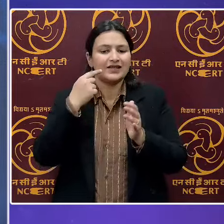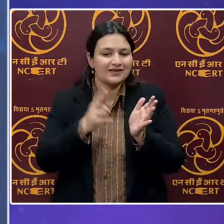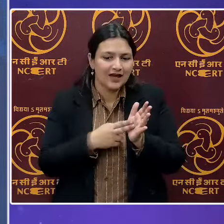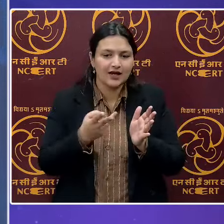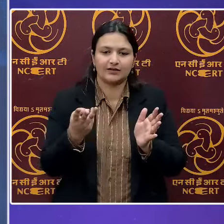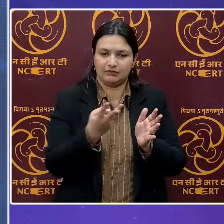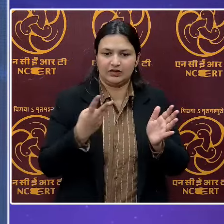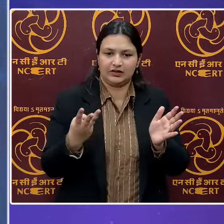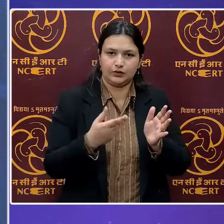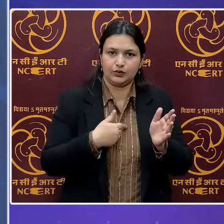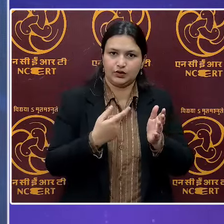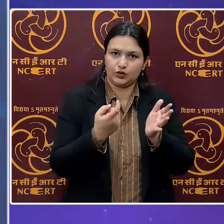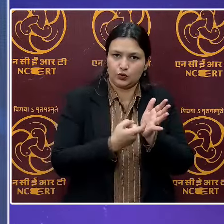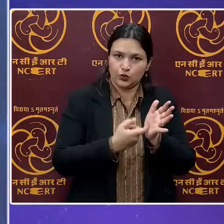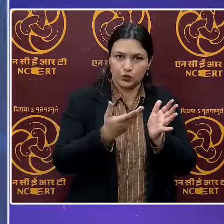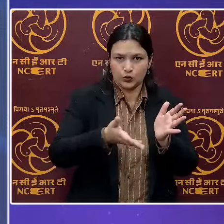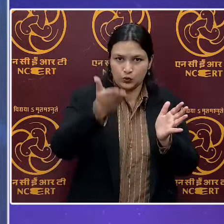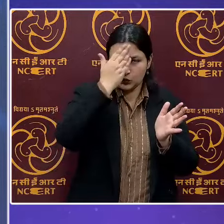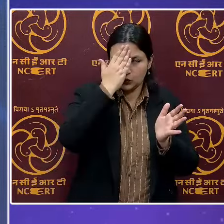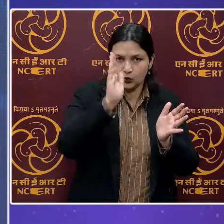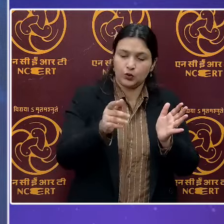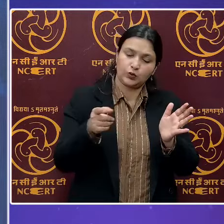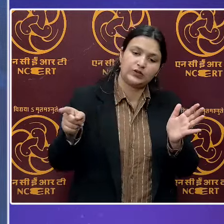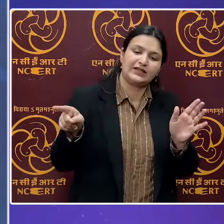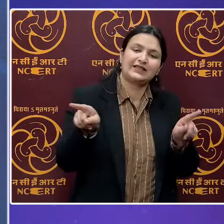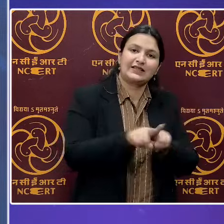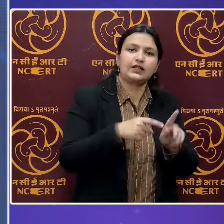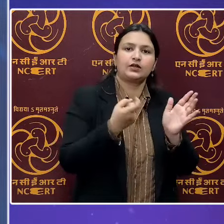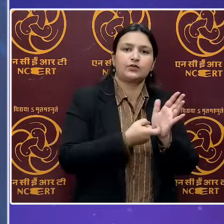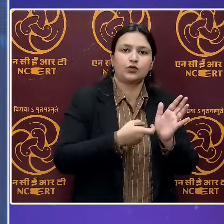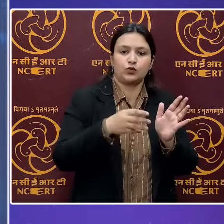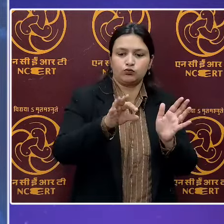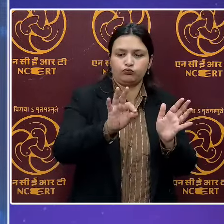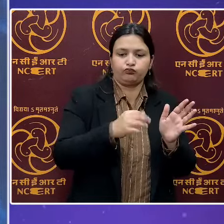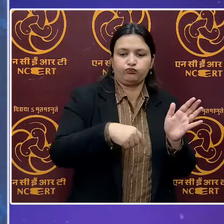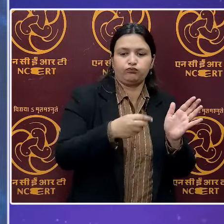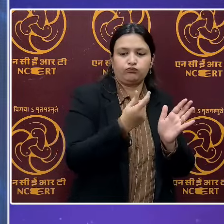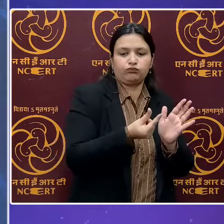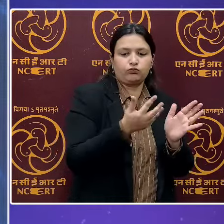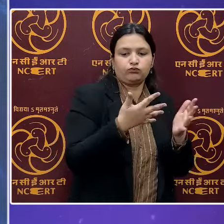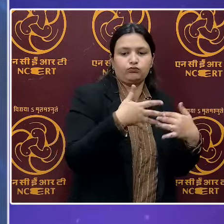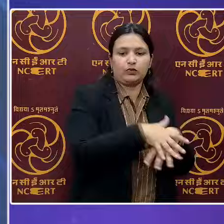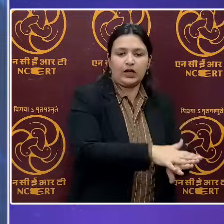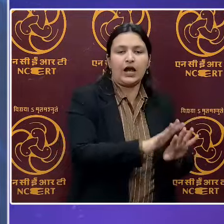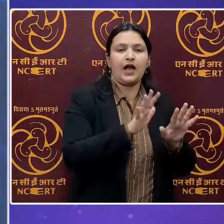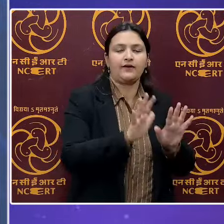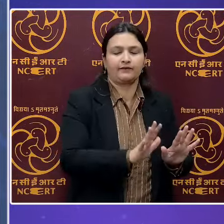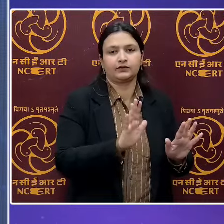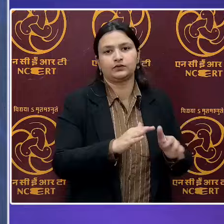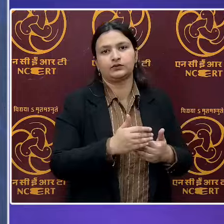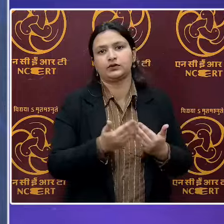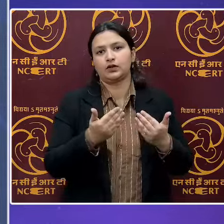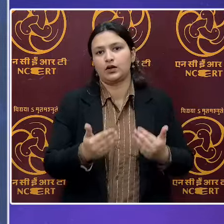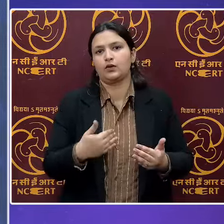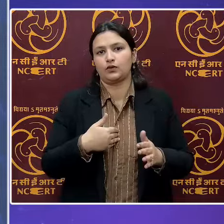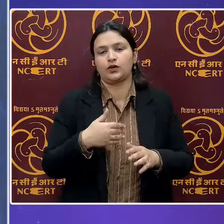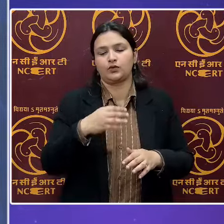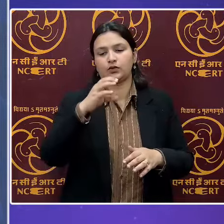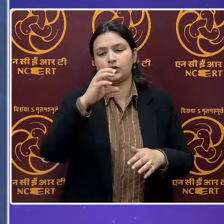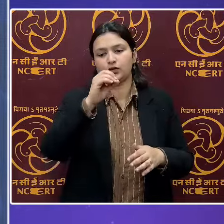theta. That is what we are using here. So, we are writing V as equal to a omega cos theta, we are